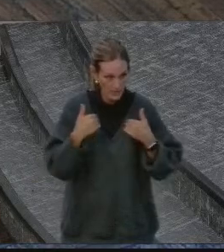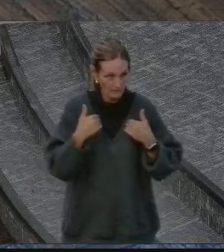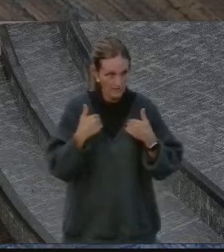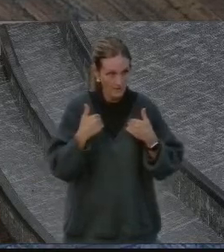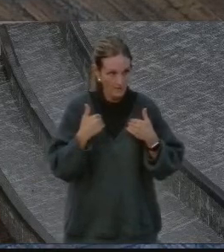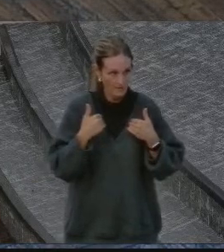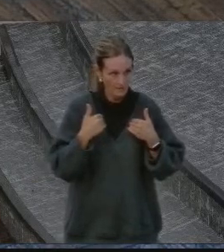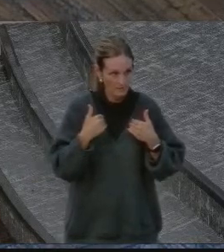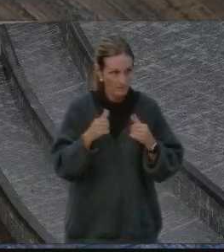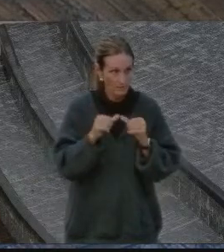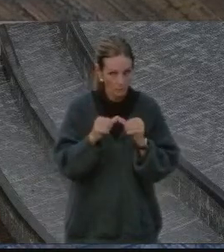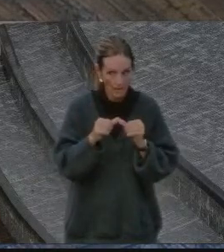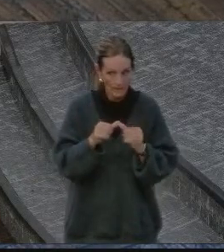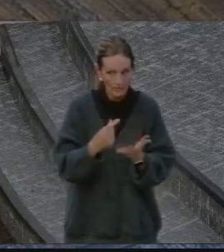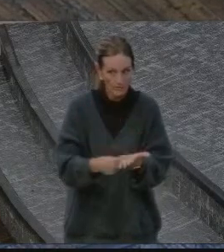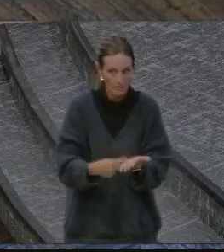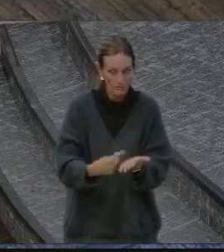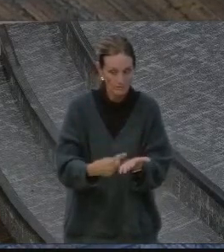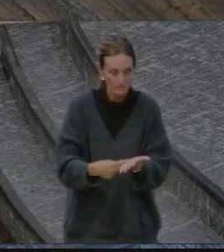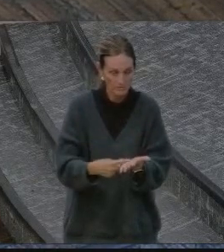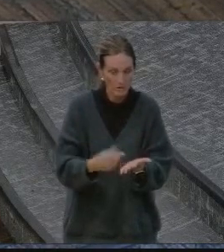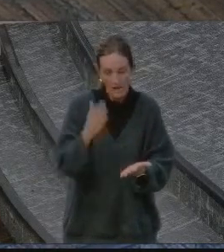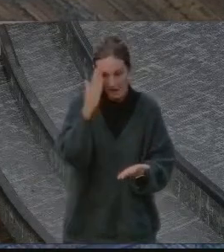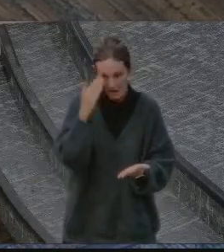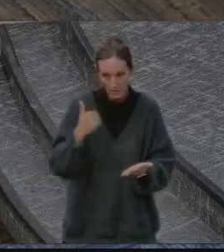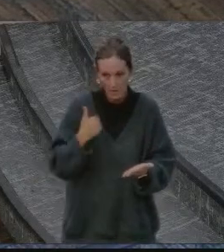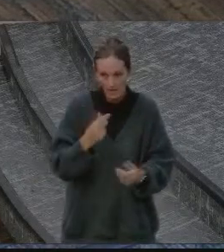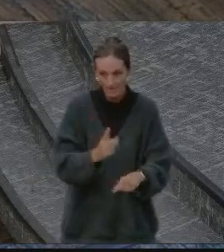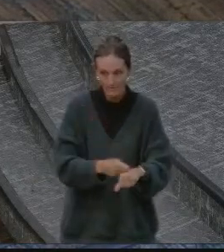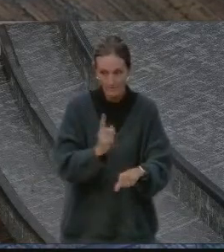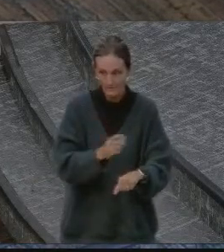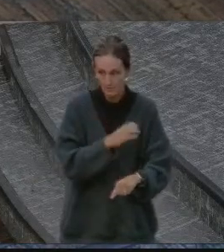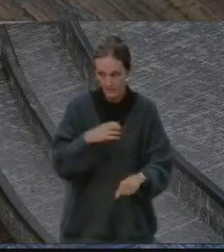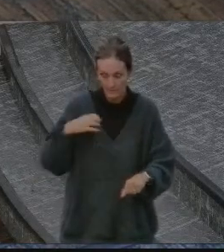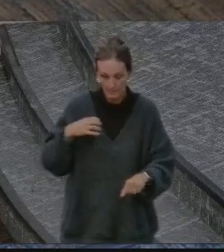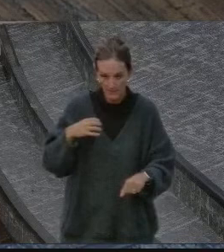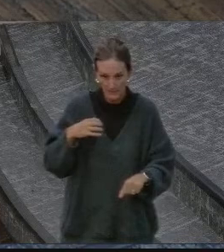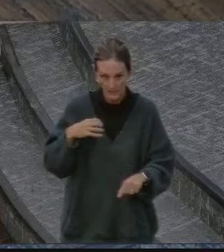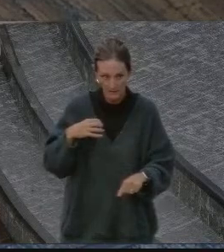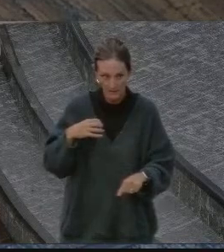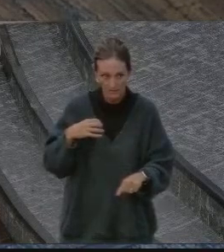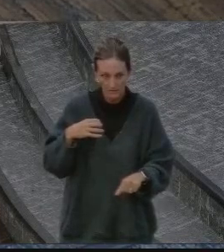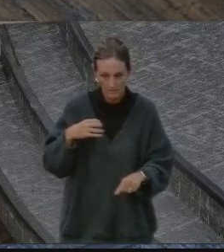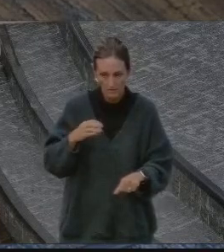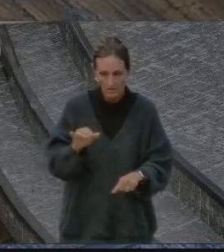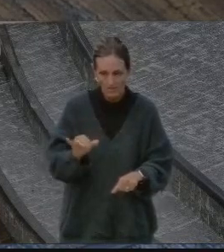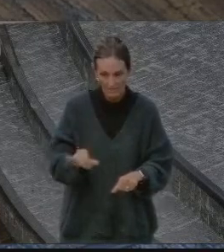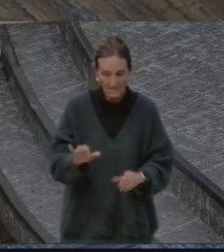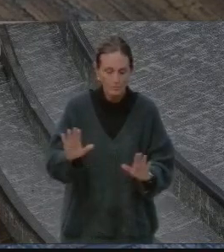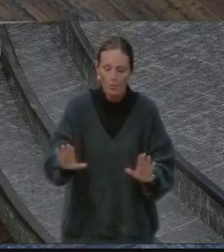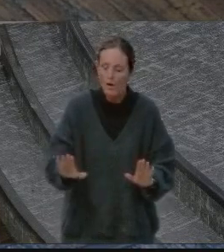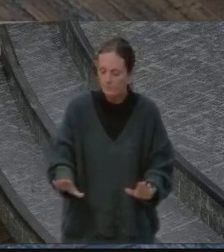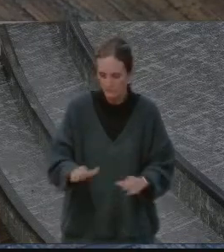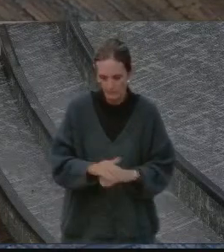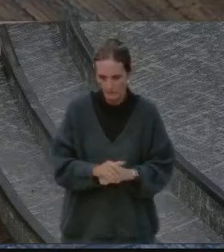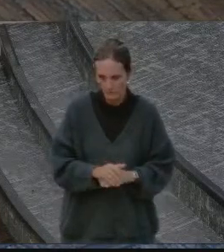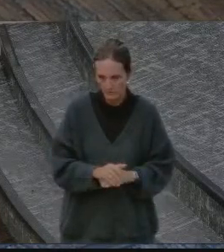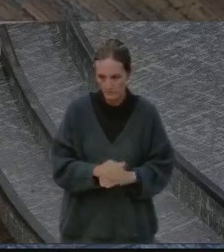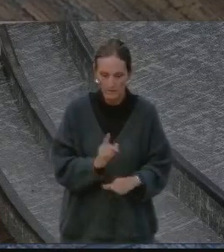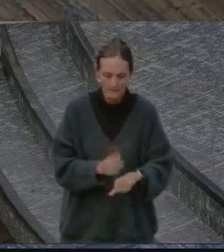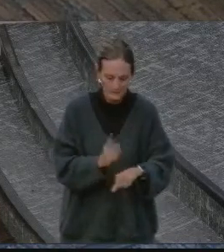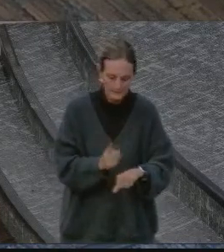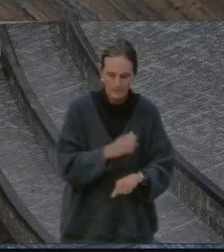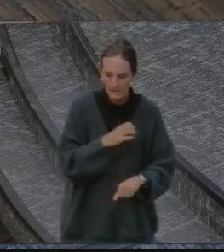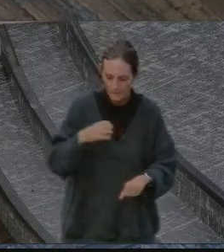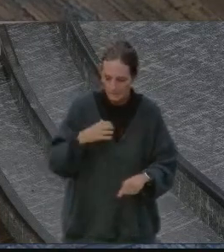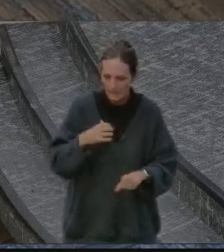schools? I know we have the discipline committee, which I think is excellent because it sort of serves as a